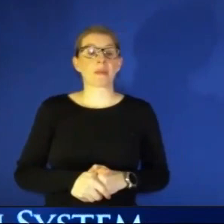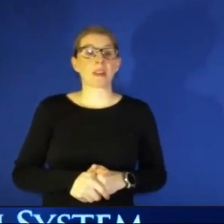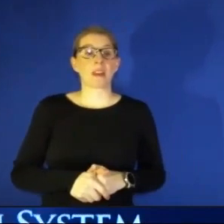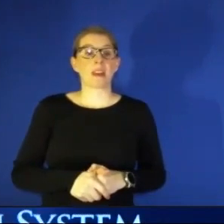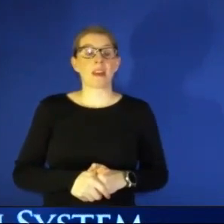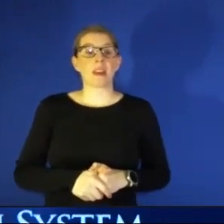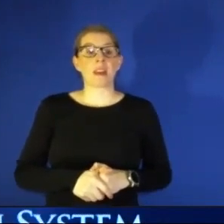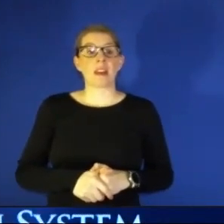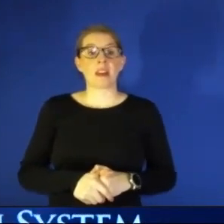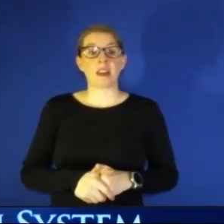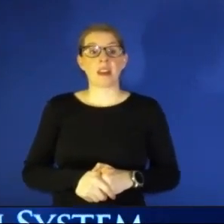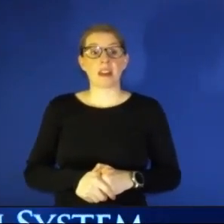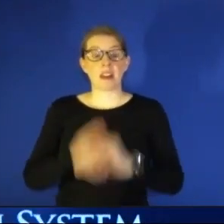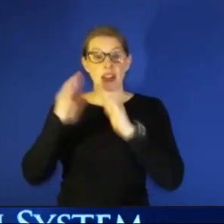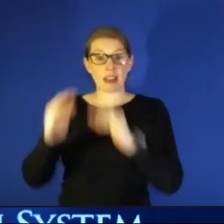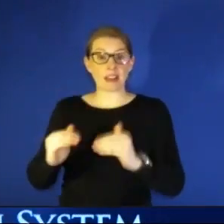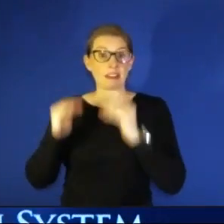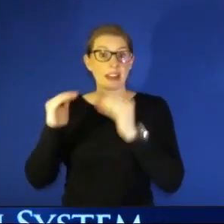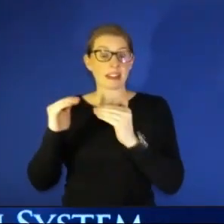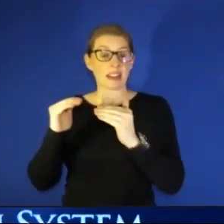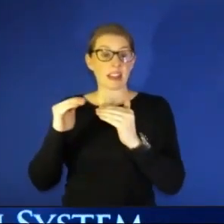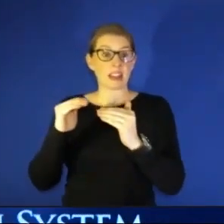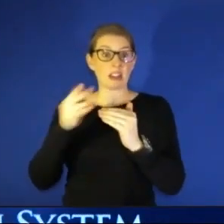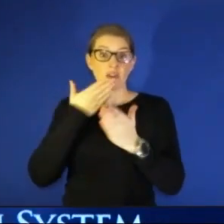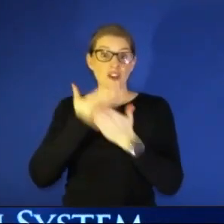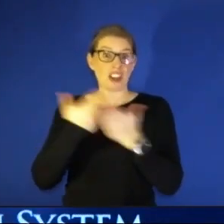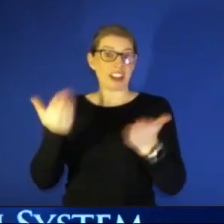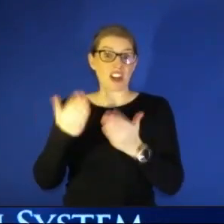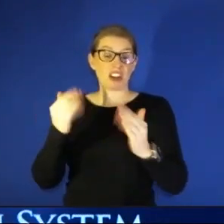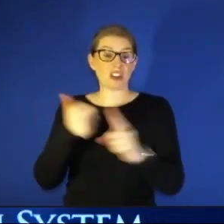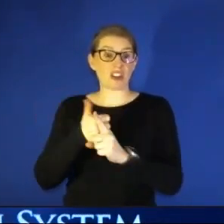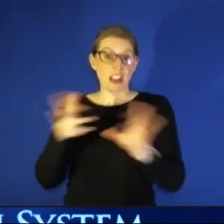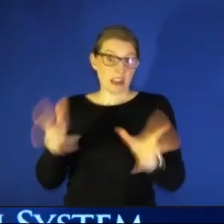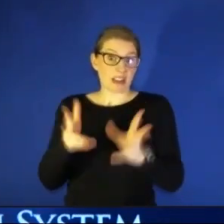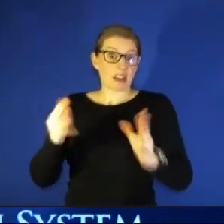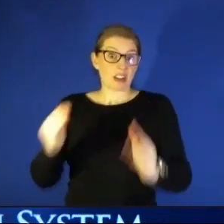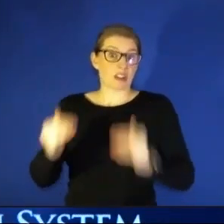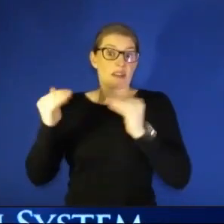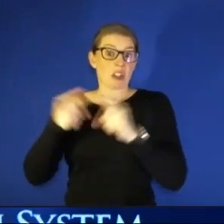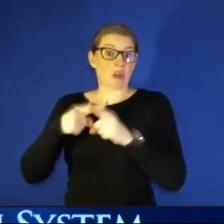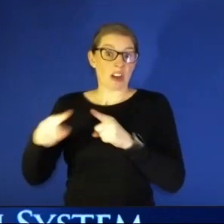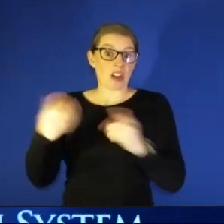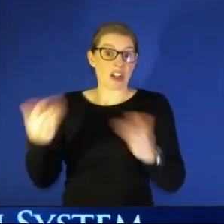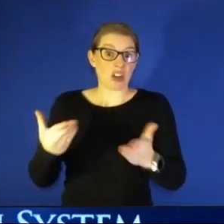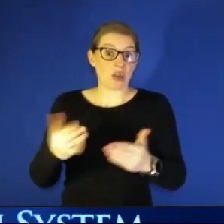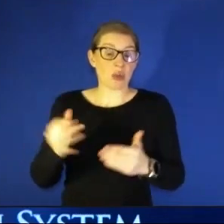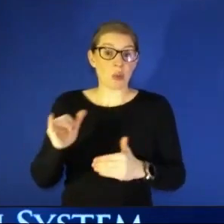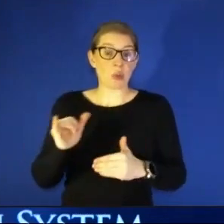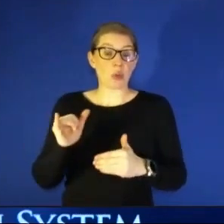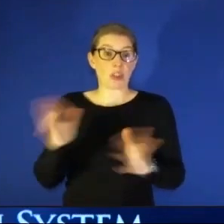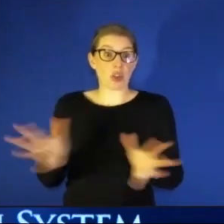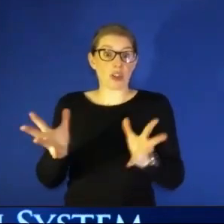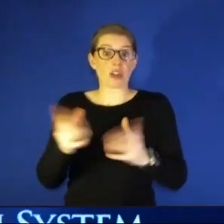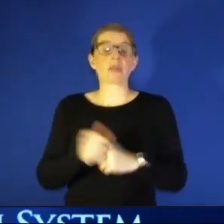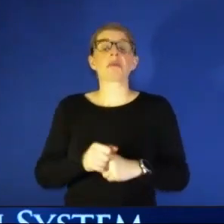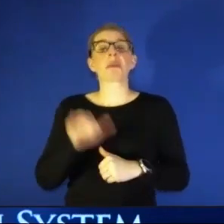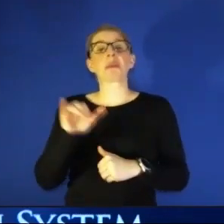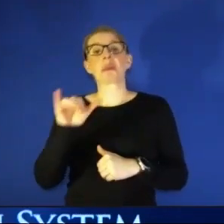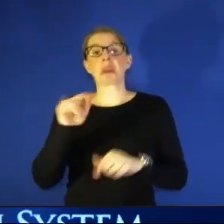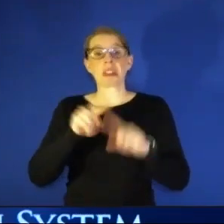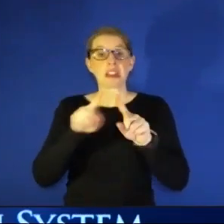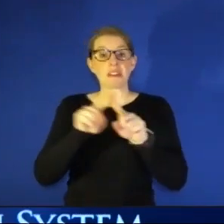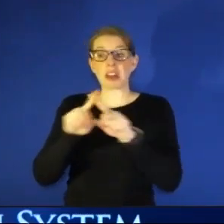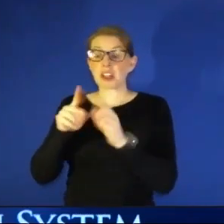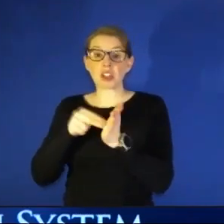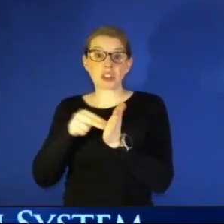is advancing your education is really encouraged. And so I gathered with different nurses that I was working